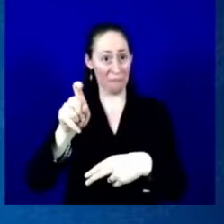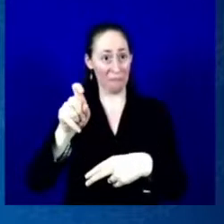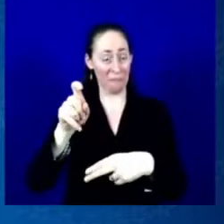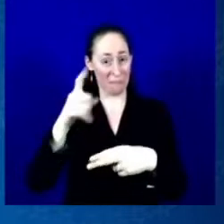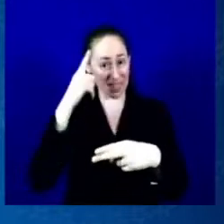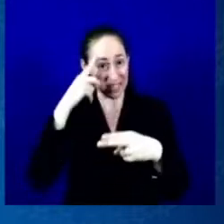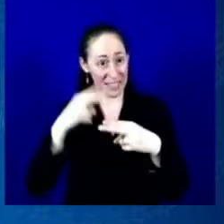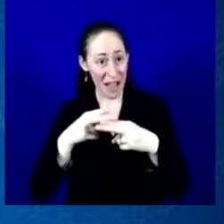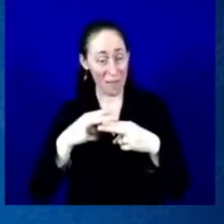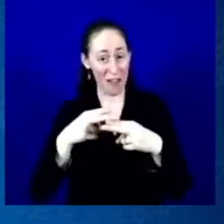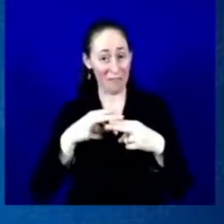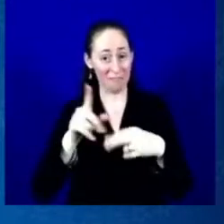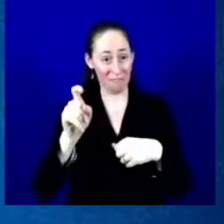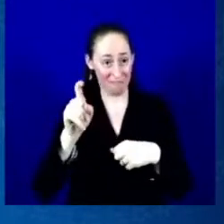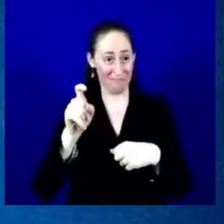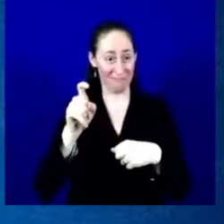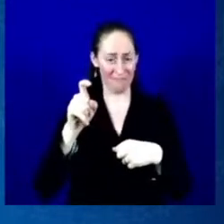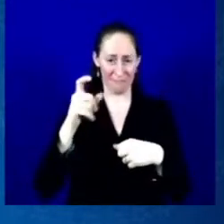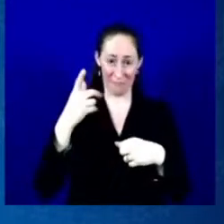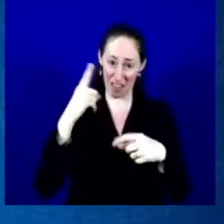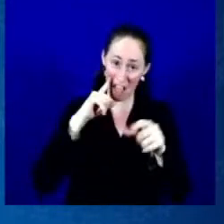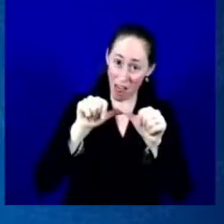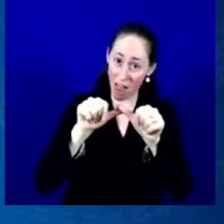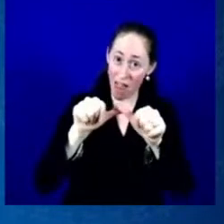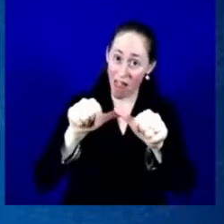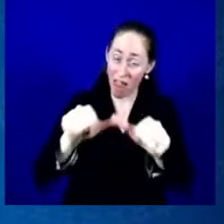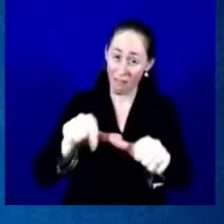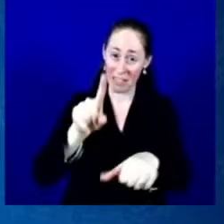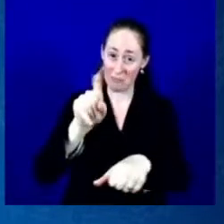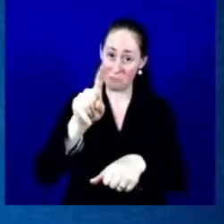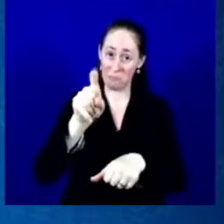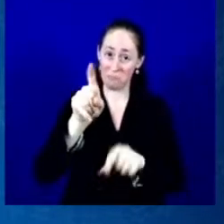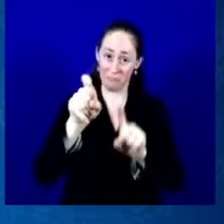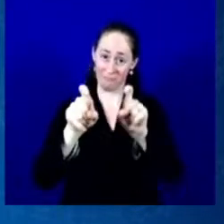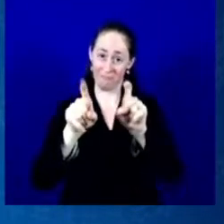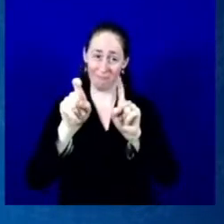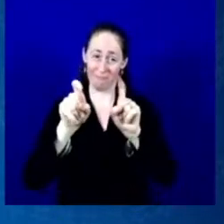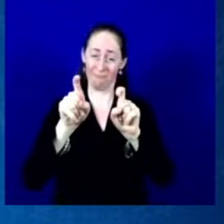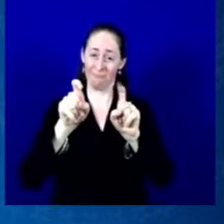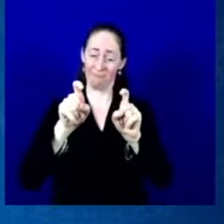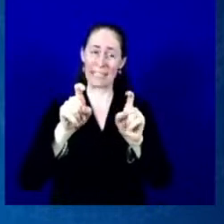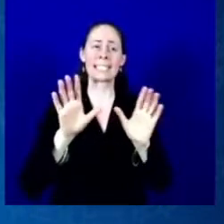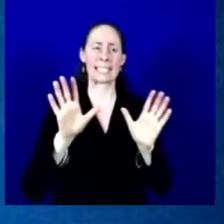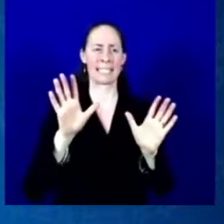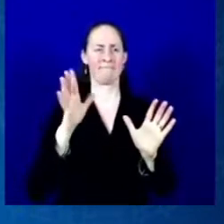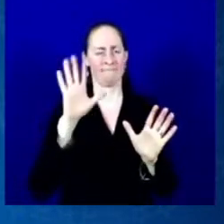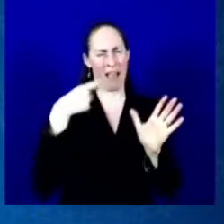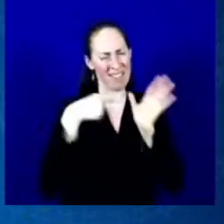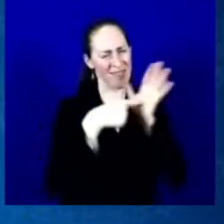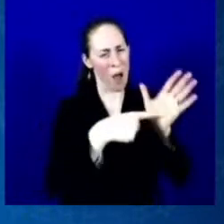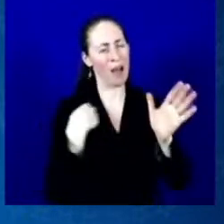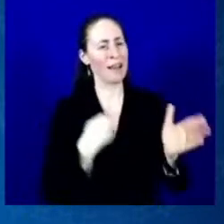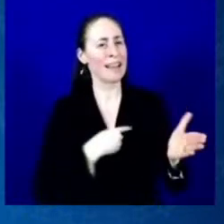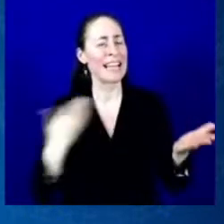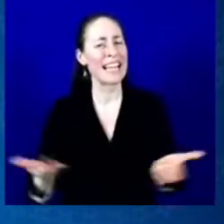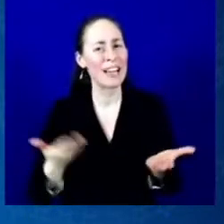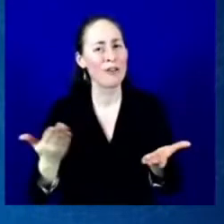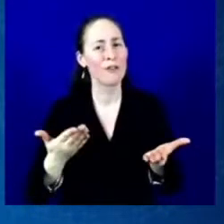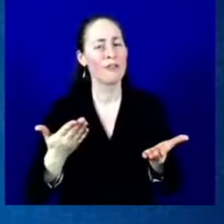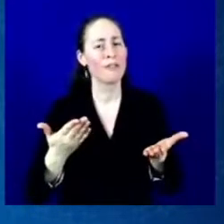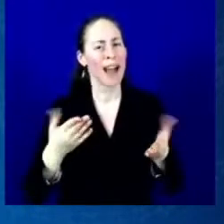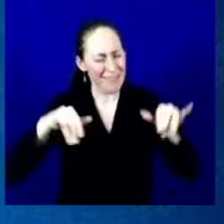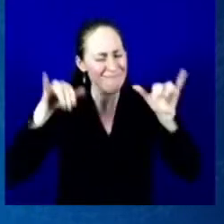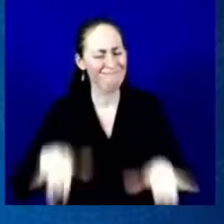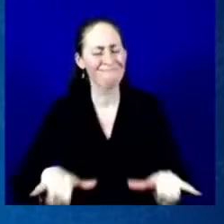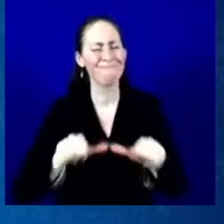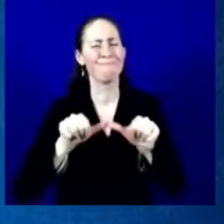Americans, we have to show not just that we're back, but that we're back to stay, and that we aren't going to go